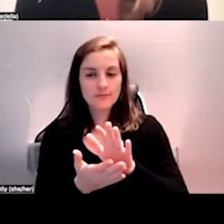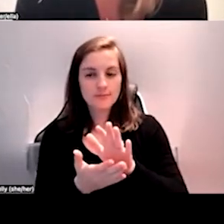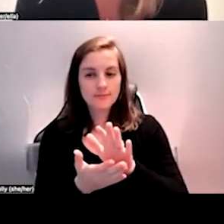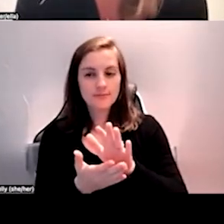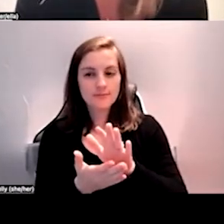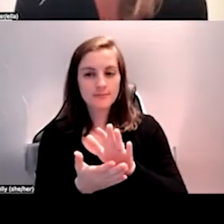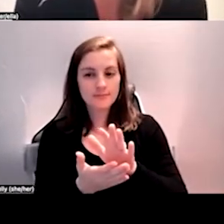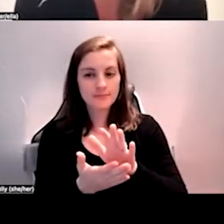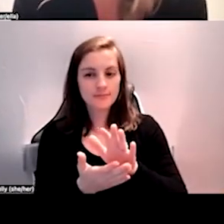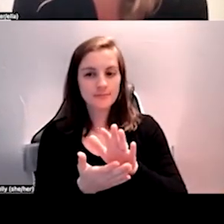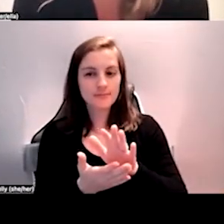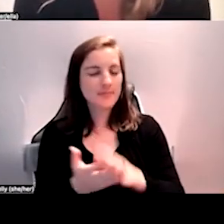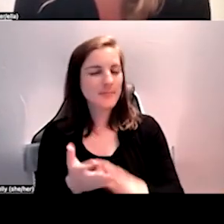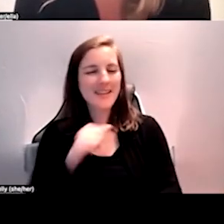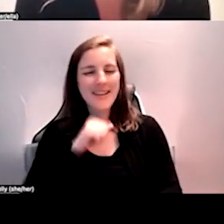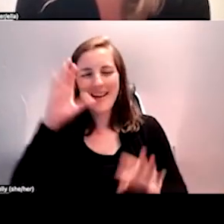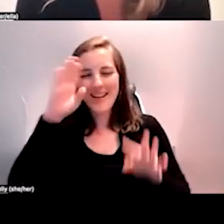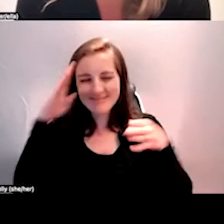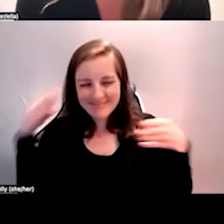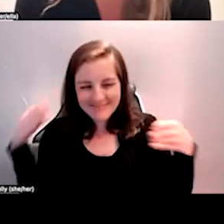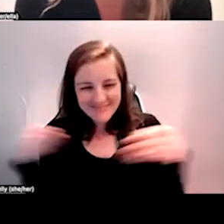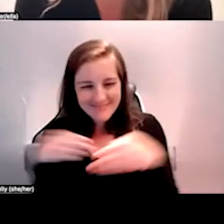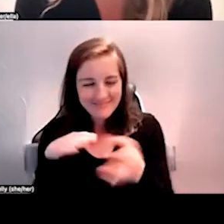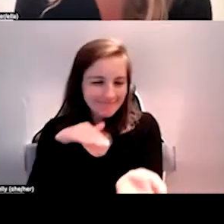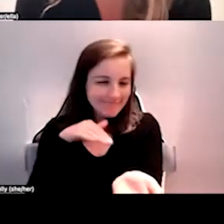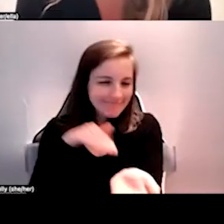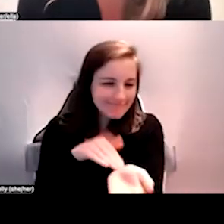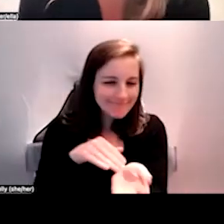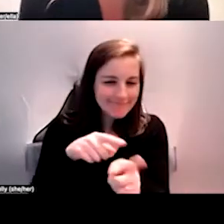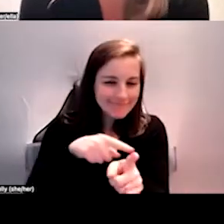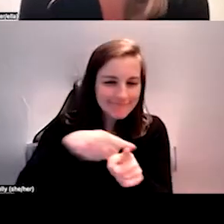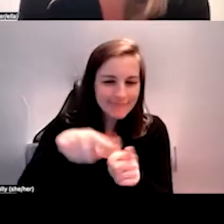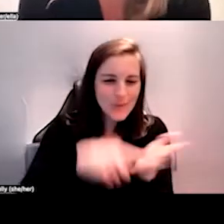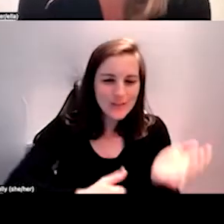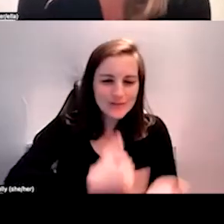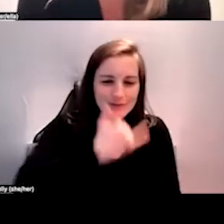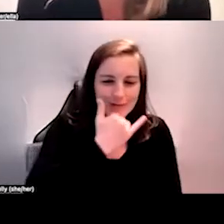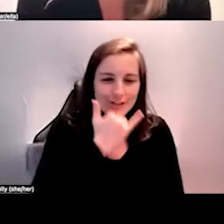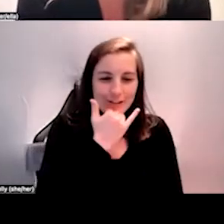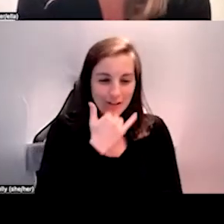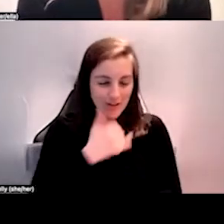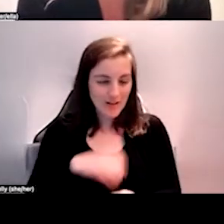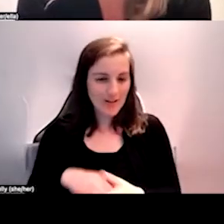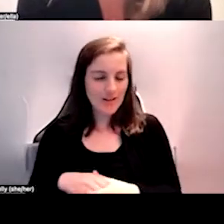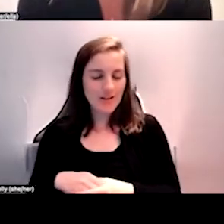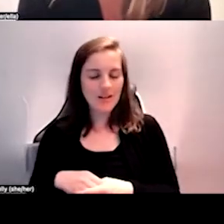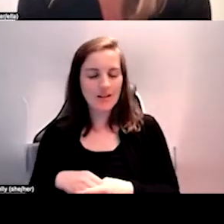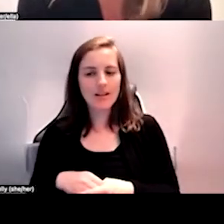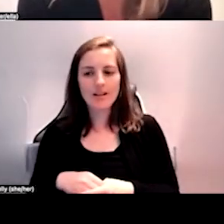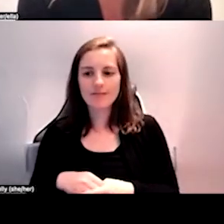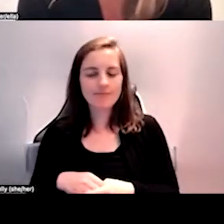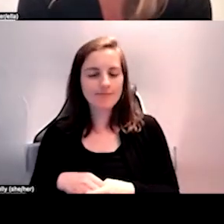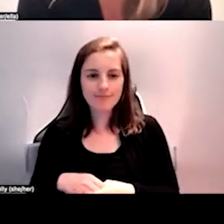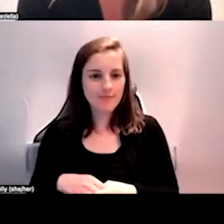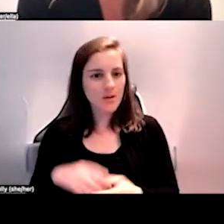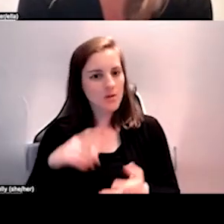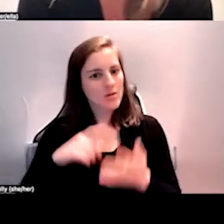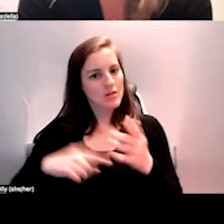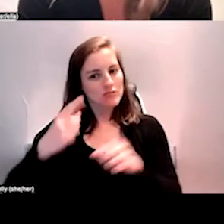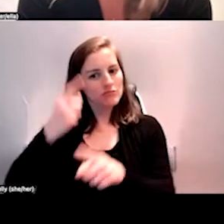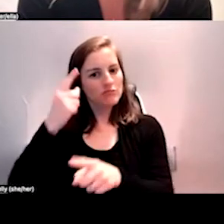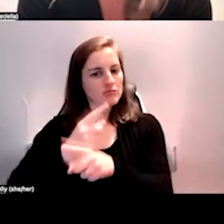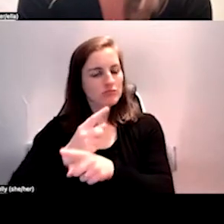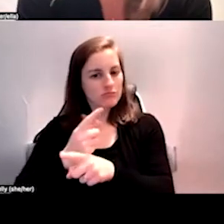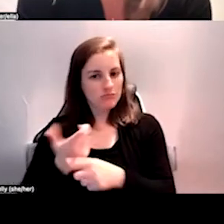pathology. It's not one that centers what's wrong with you, but it really says what's right with you, right? You get to